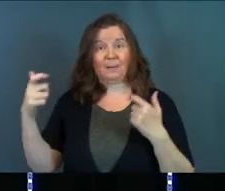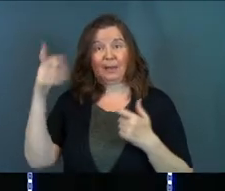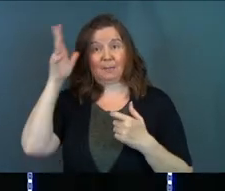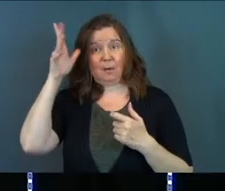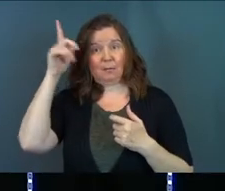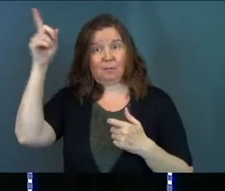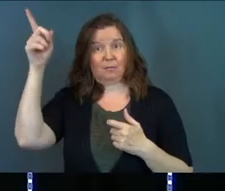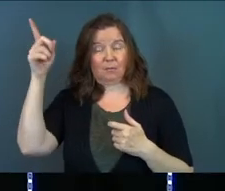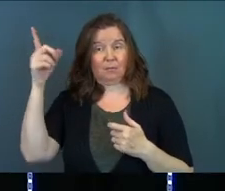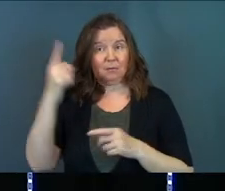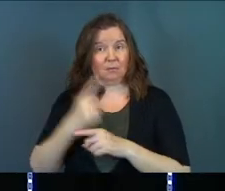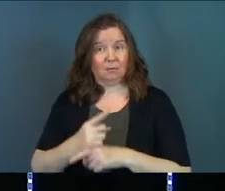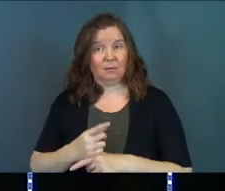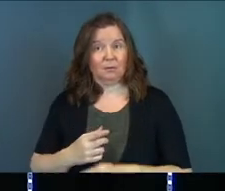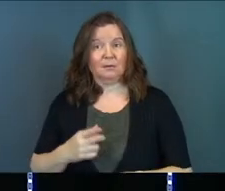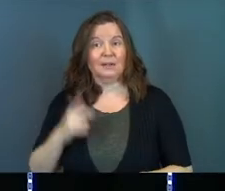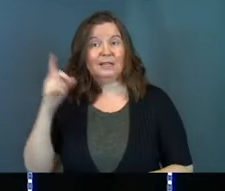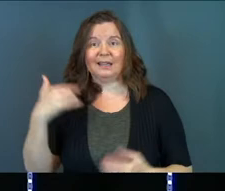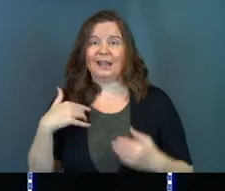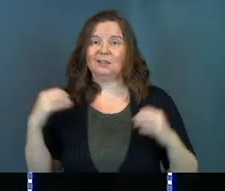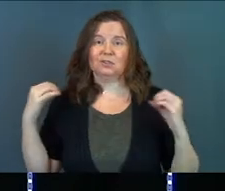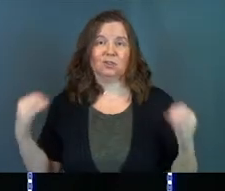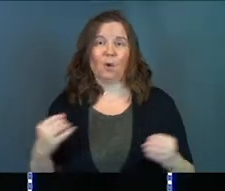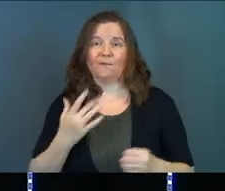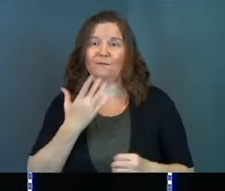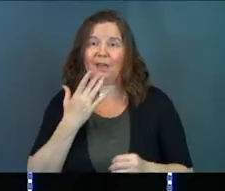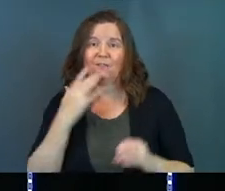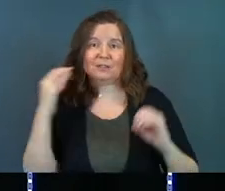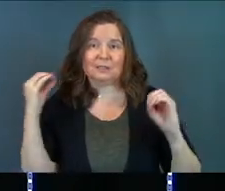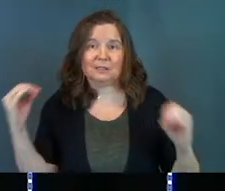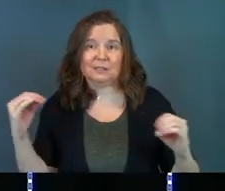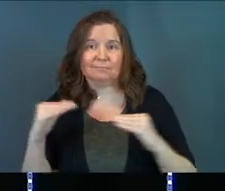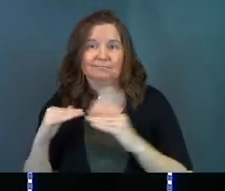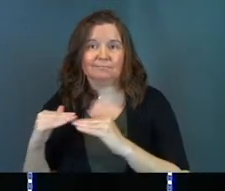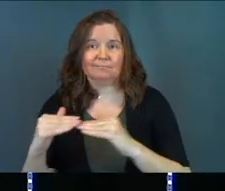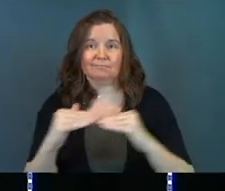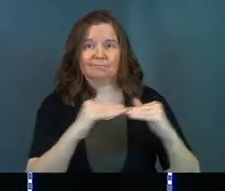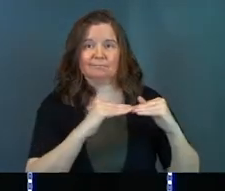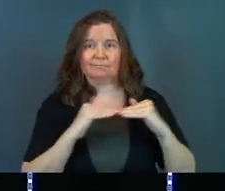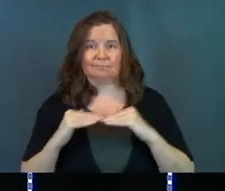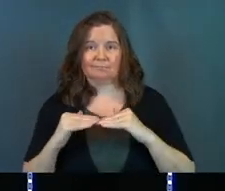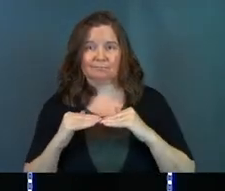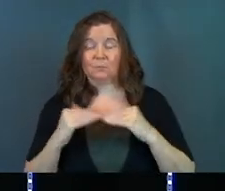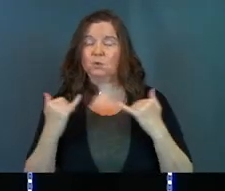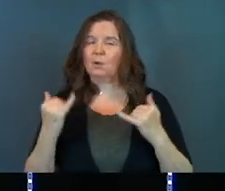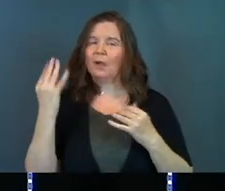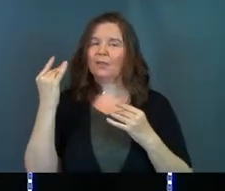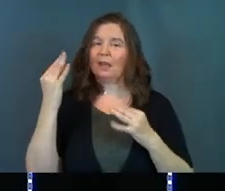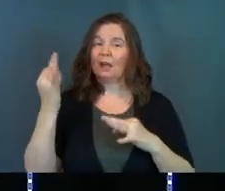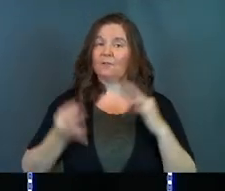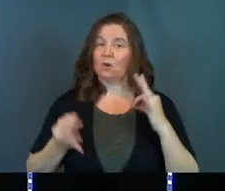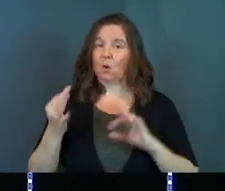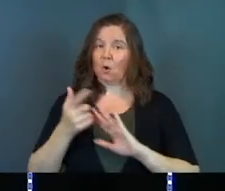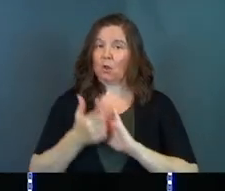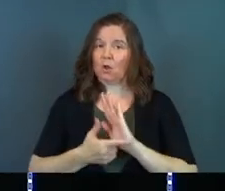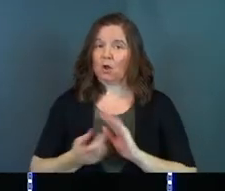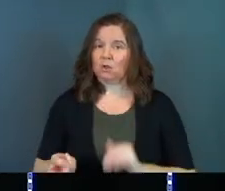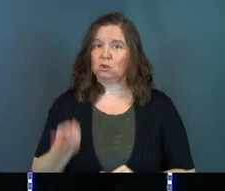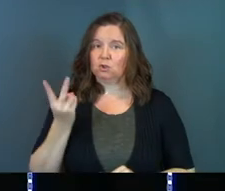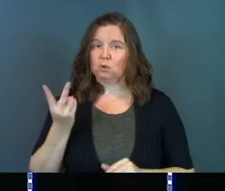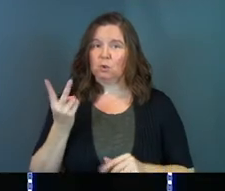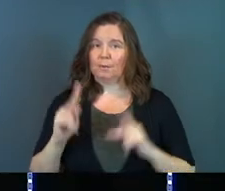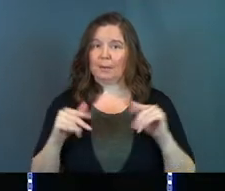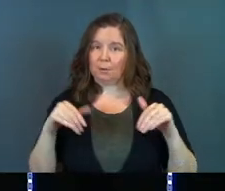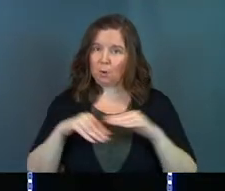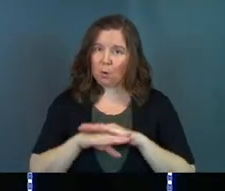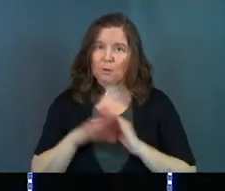big papa, right? He's got no favorites. None. So now think a court of law. Think two people walk